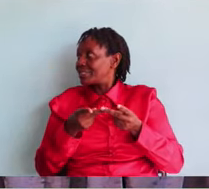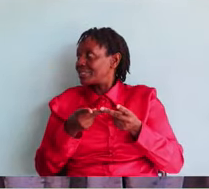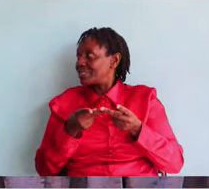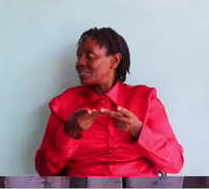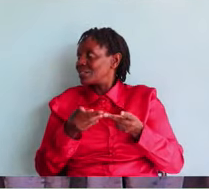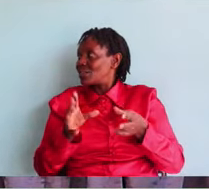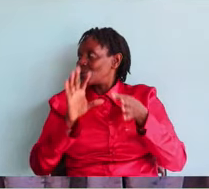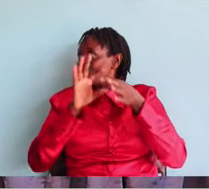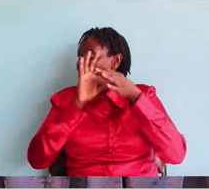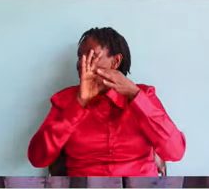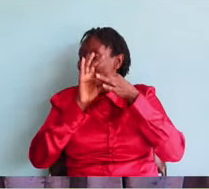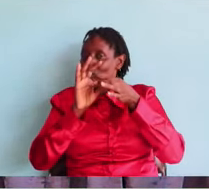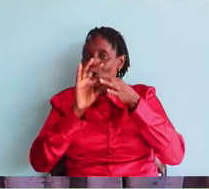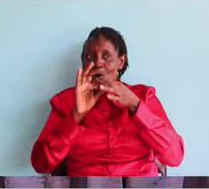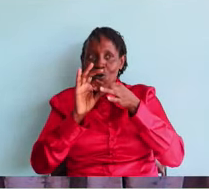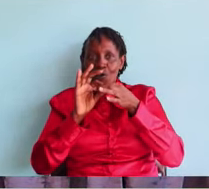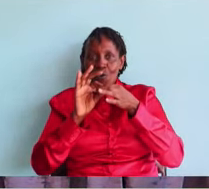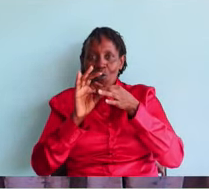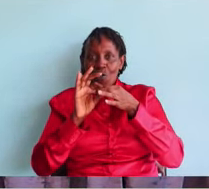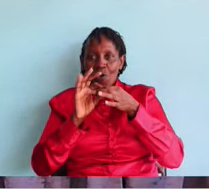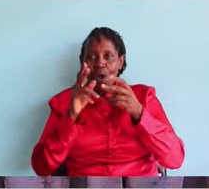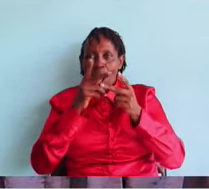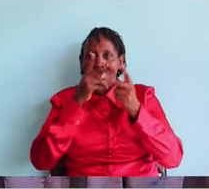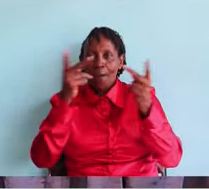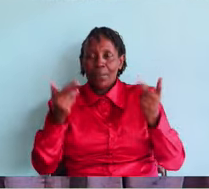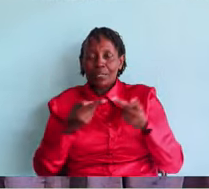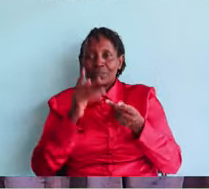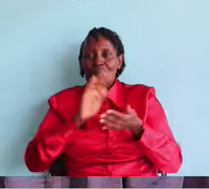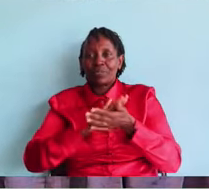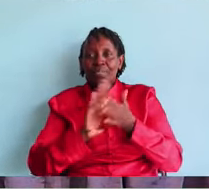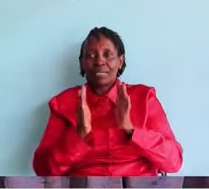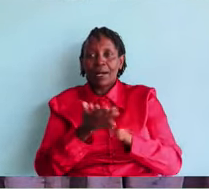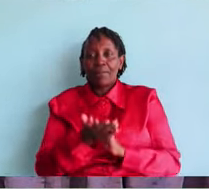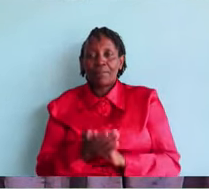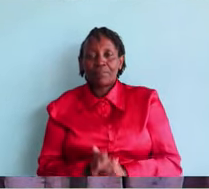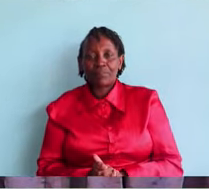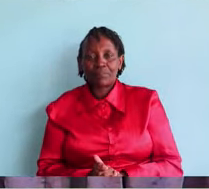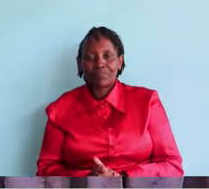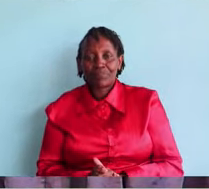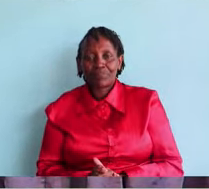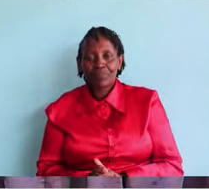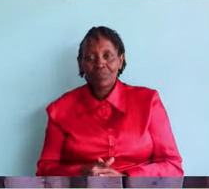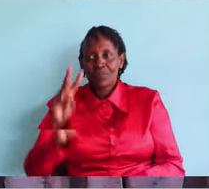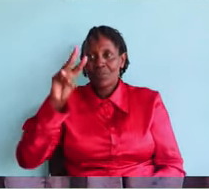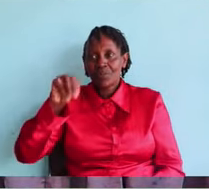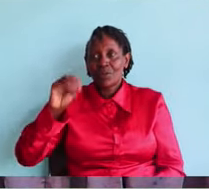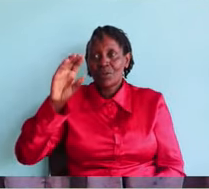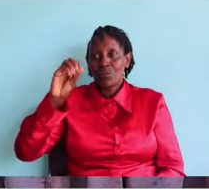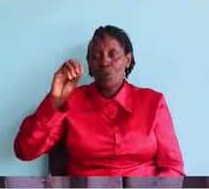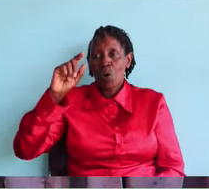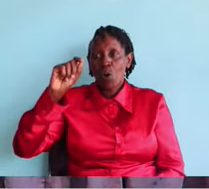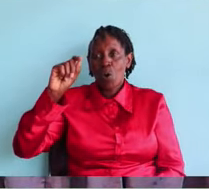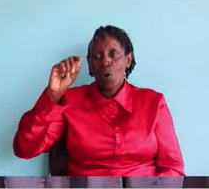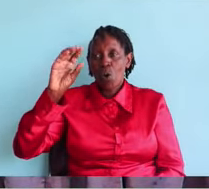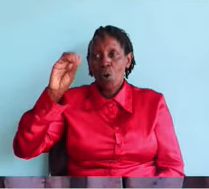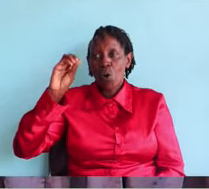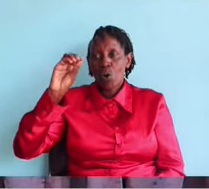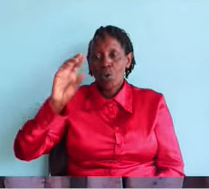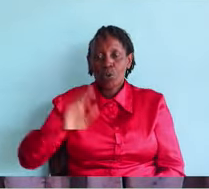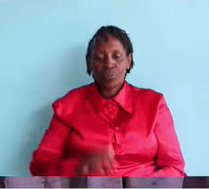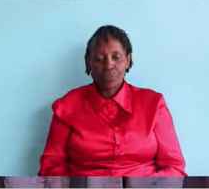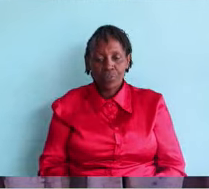belong, and a place to become. That motto, if we really get involved, takes a